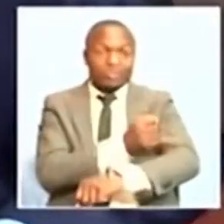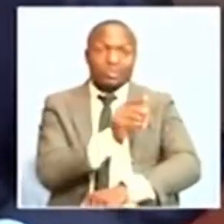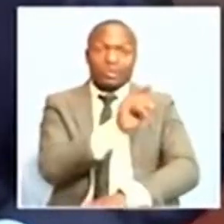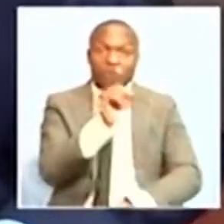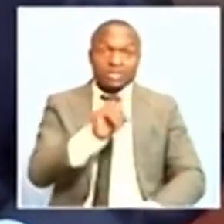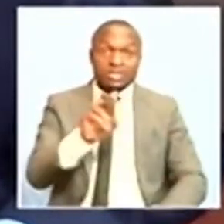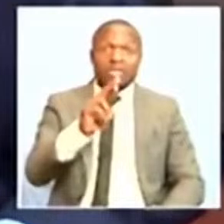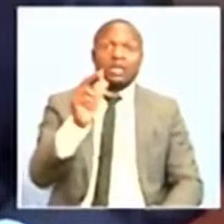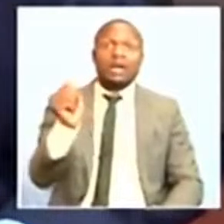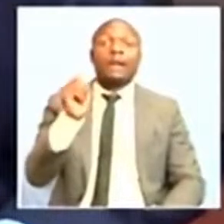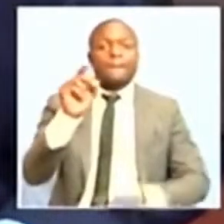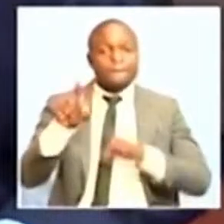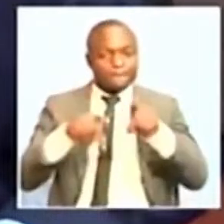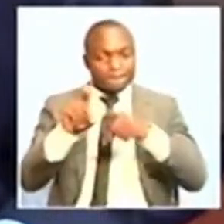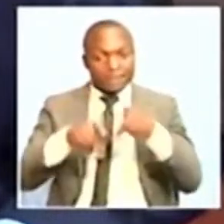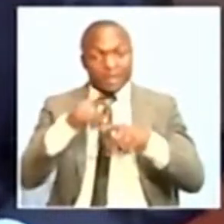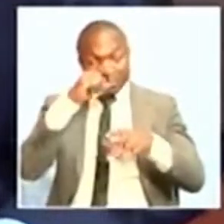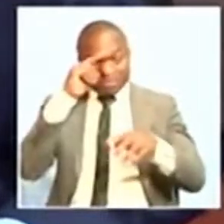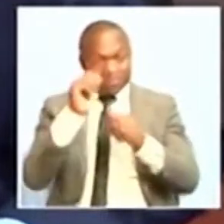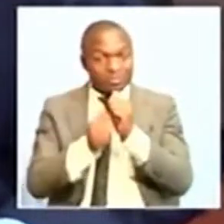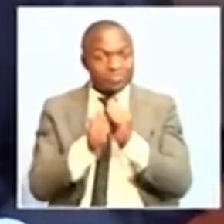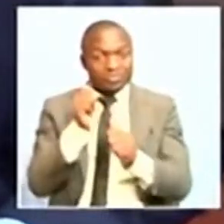ZRI people, because it's,